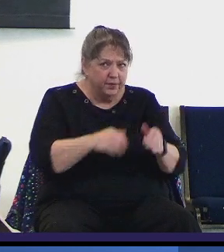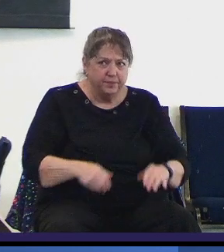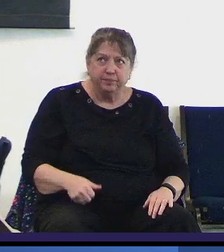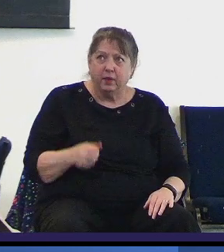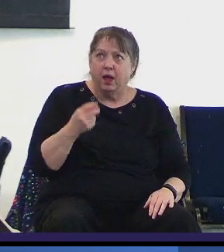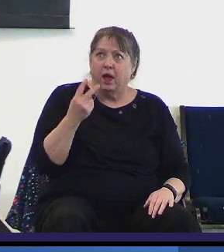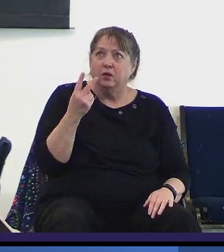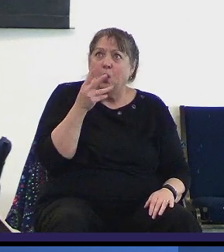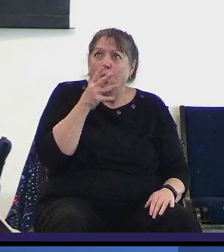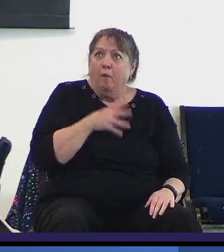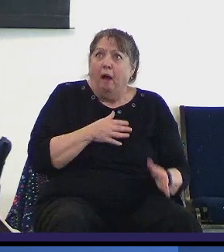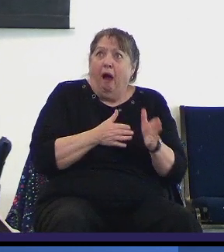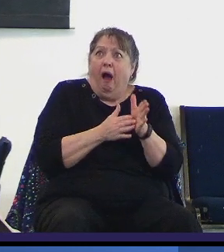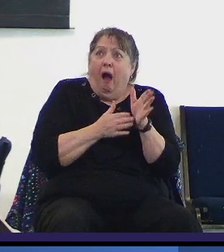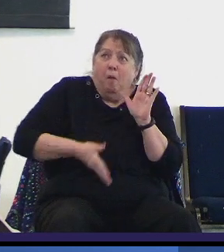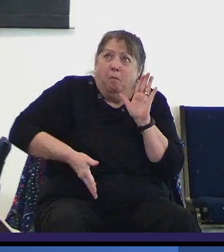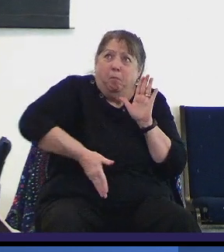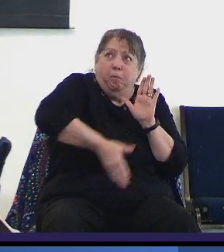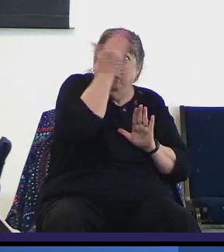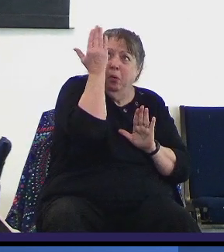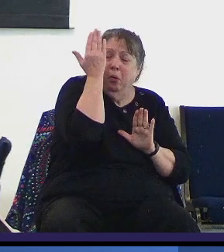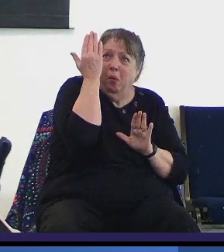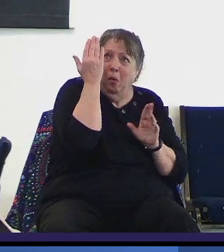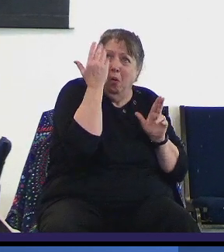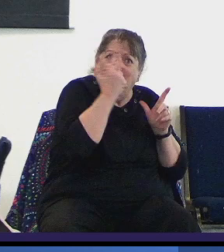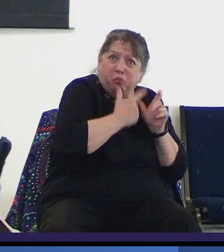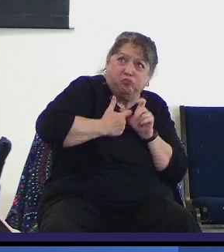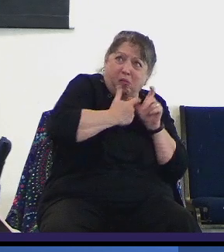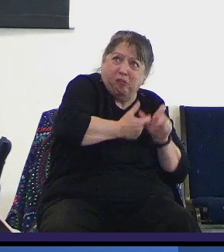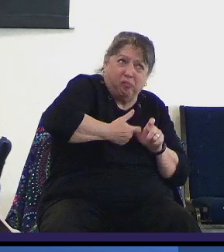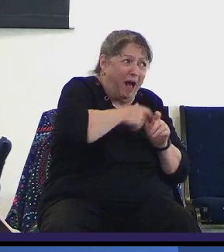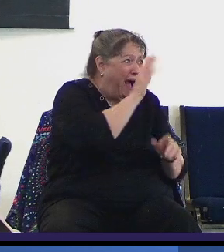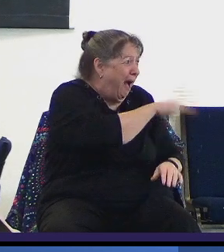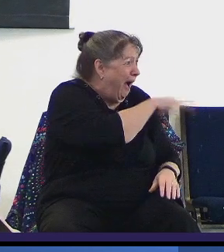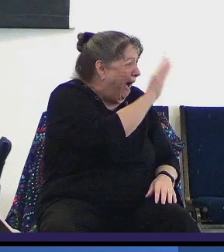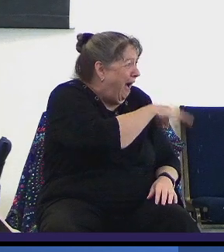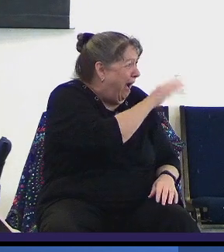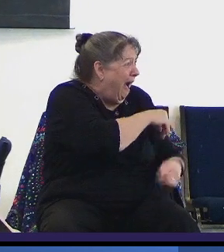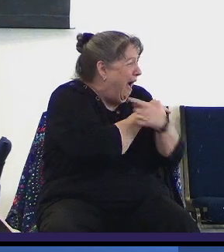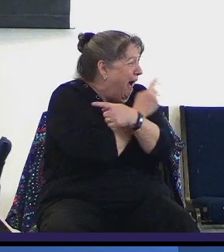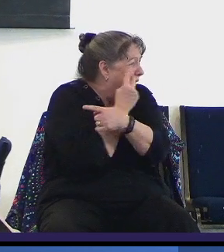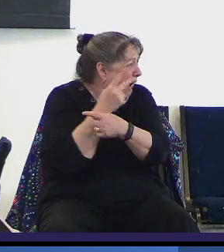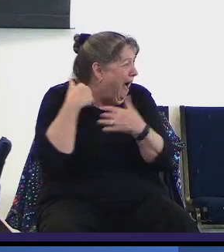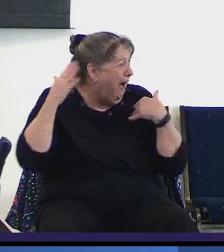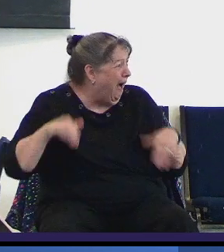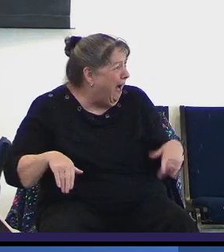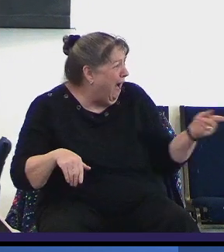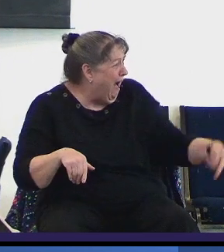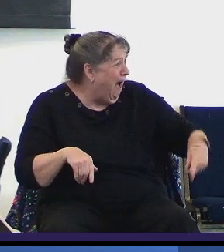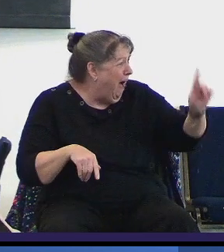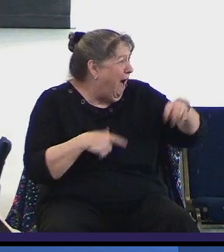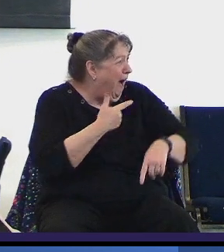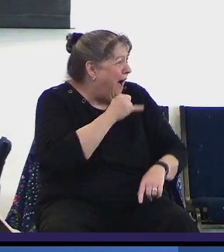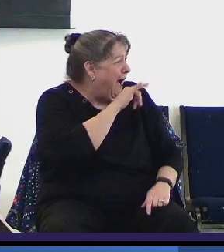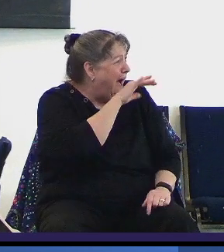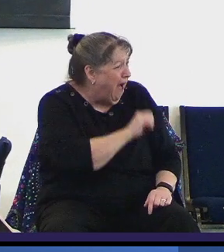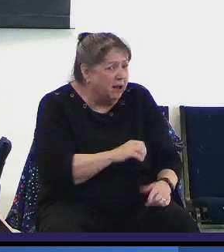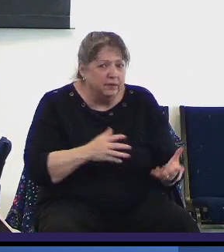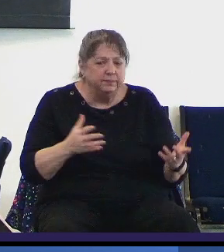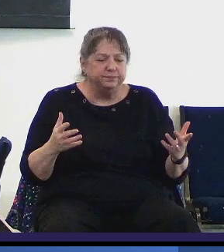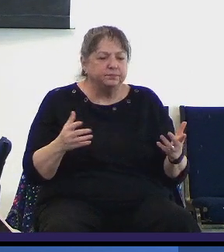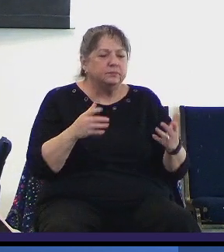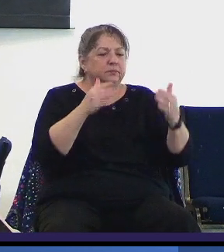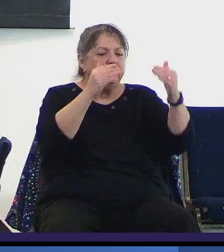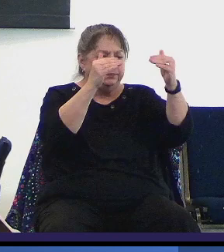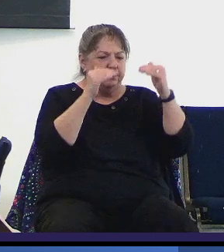ladies, feverishly rushed to tell the disciples. And then in verses 16 and 17, it says that the